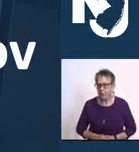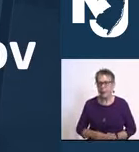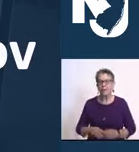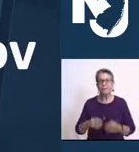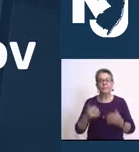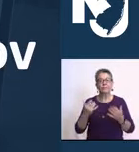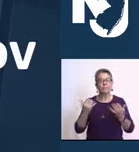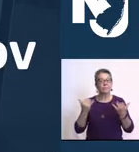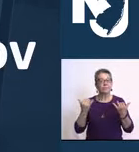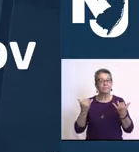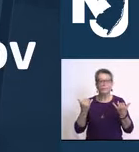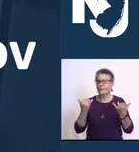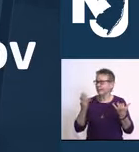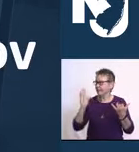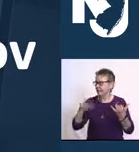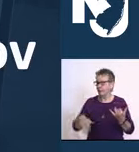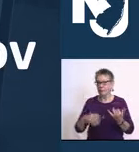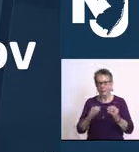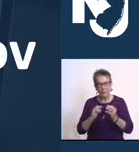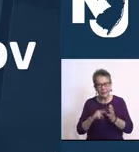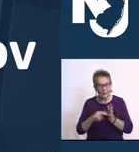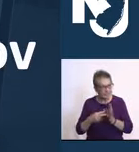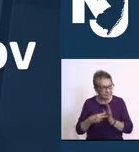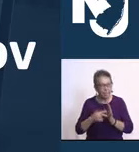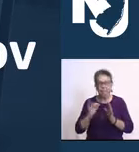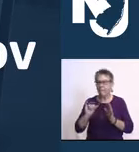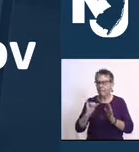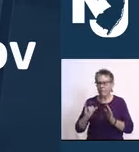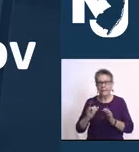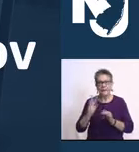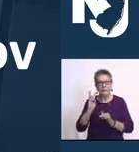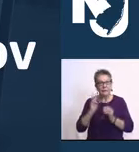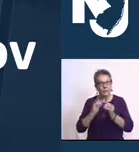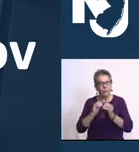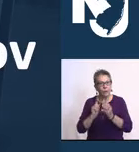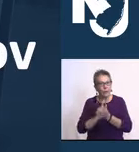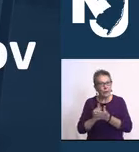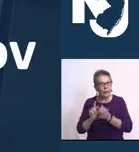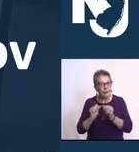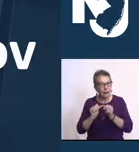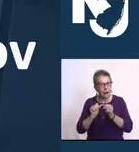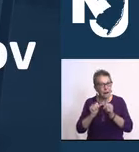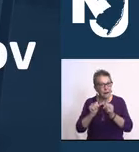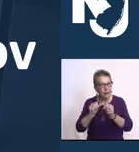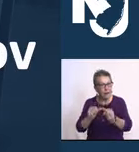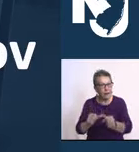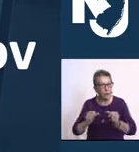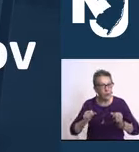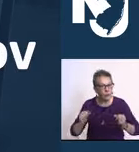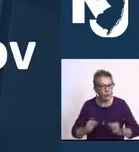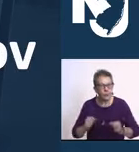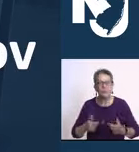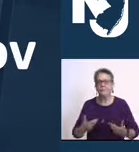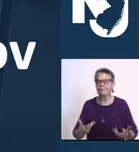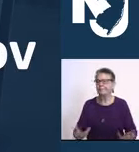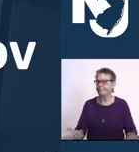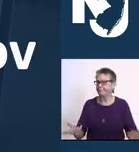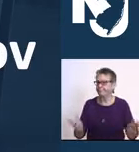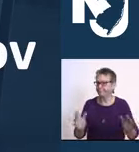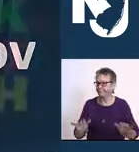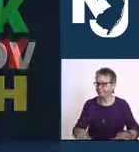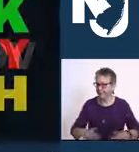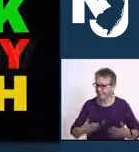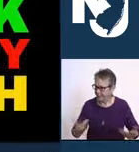of Emergency Management so that next winter he or she will have an idea of walking in our shoes. On a serious note,